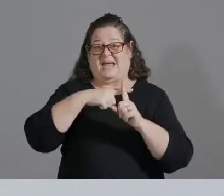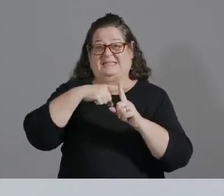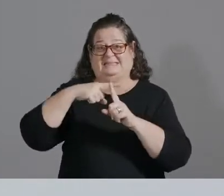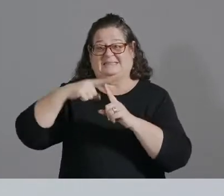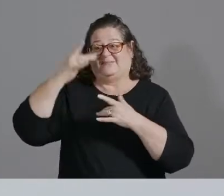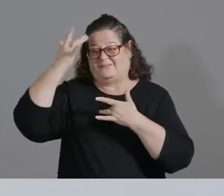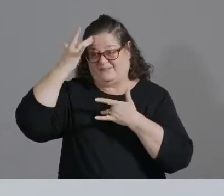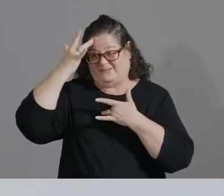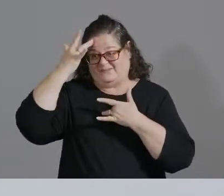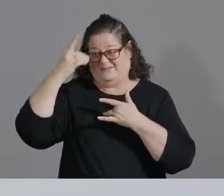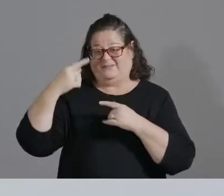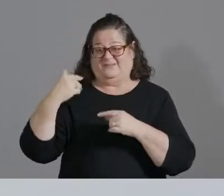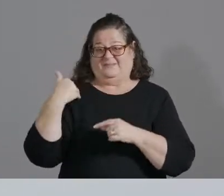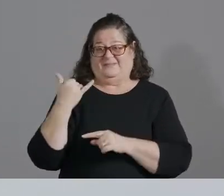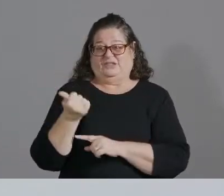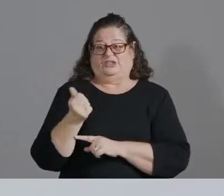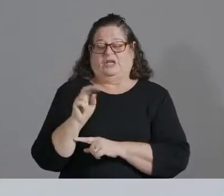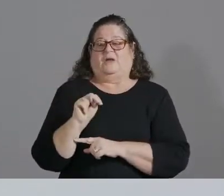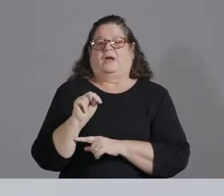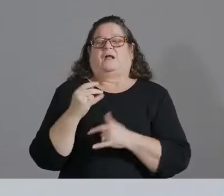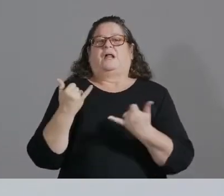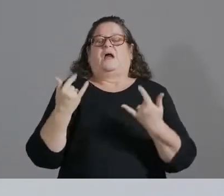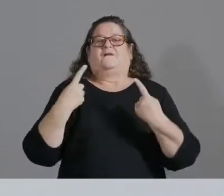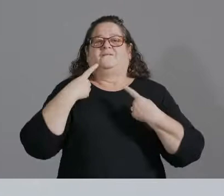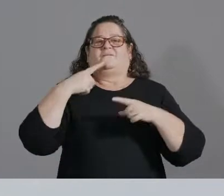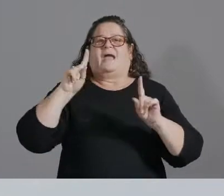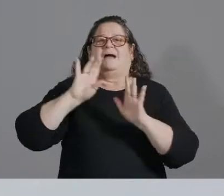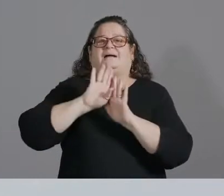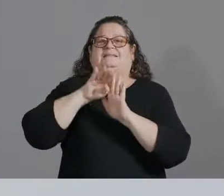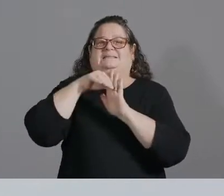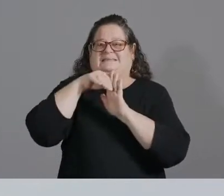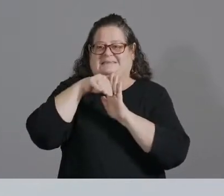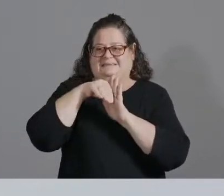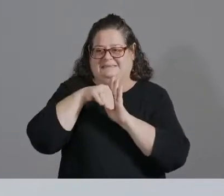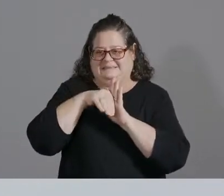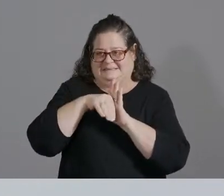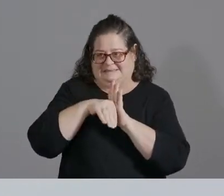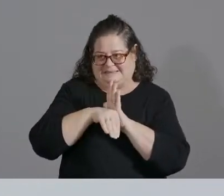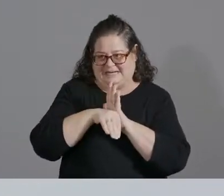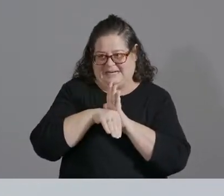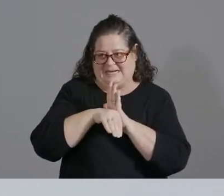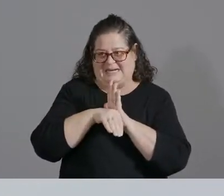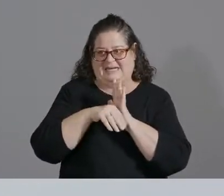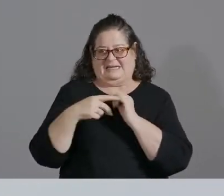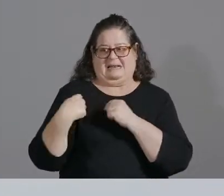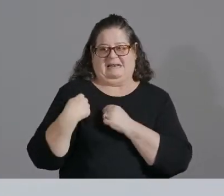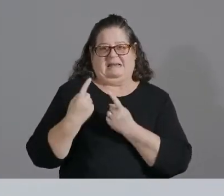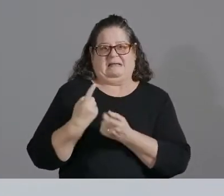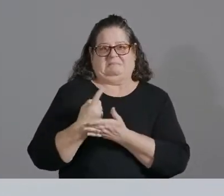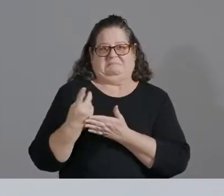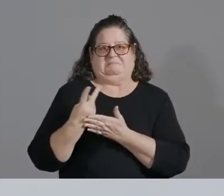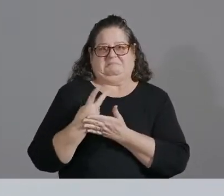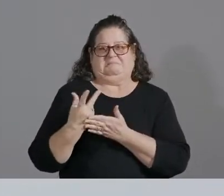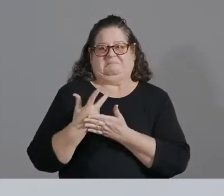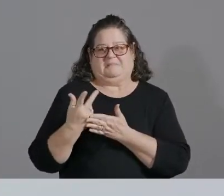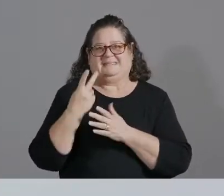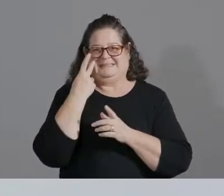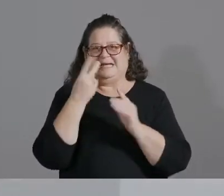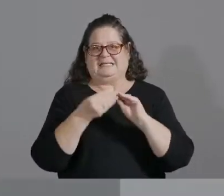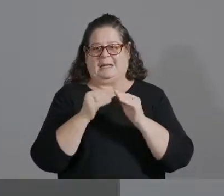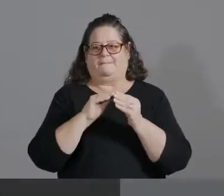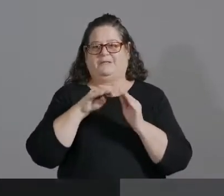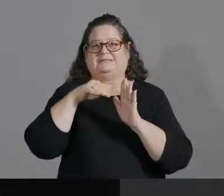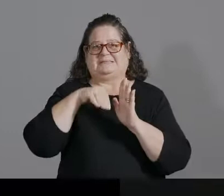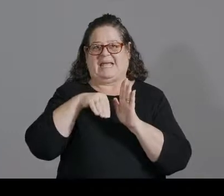metrics are trending in the right direction. So you can see over the last few weeks, we've had continual decrease in our cases